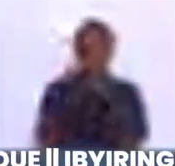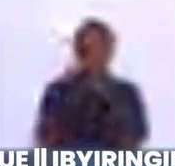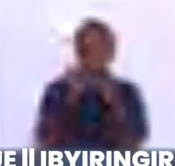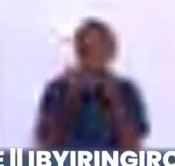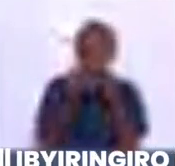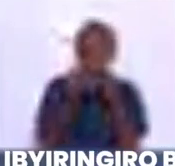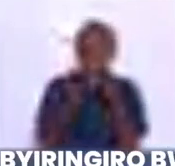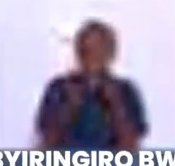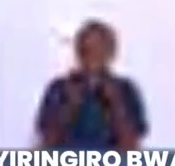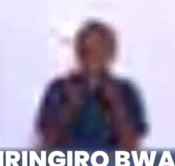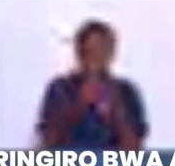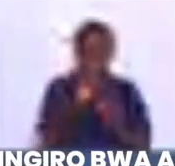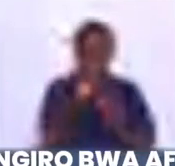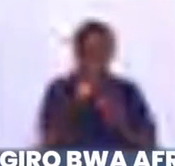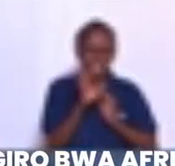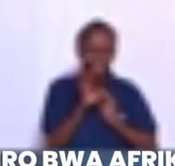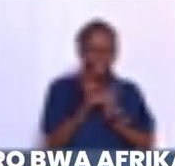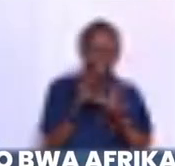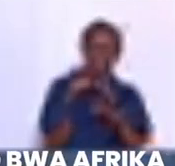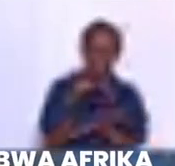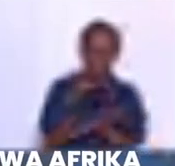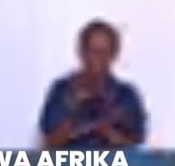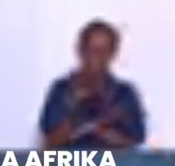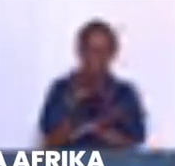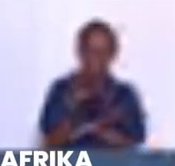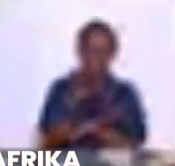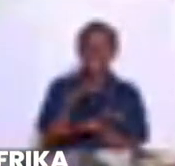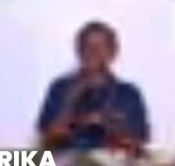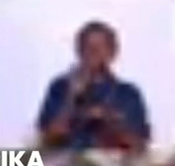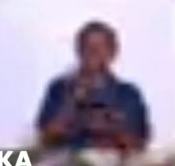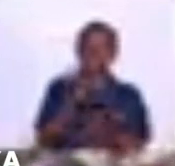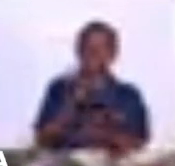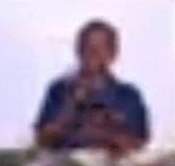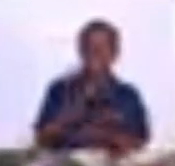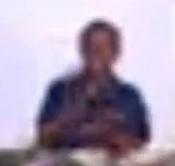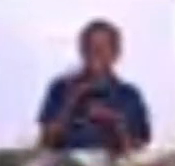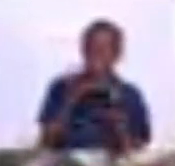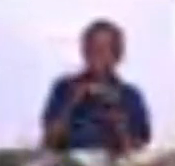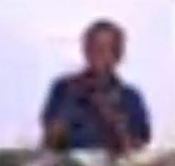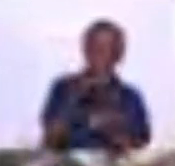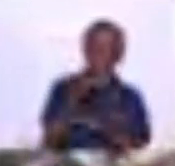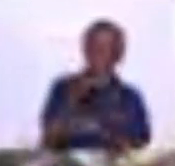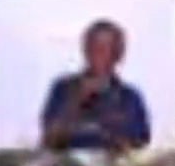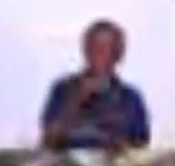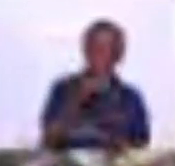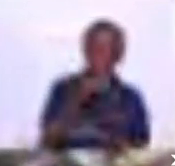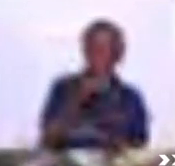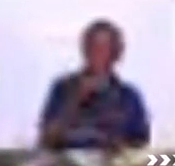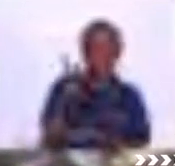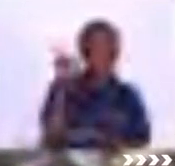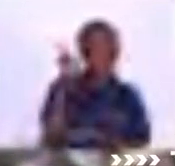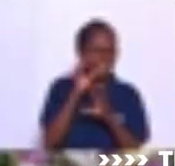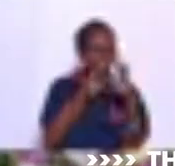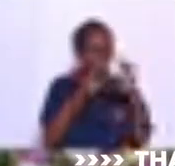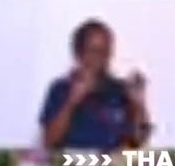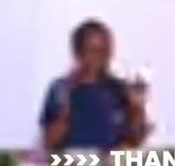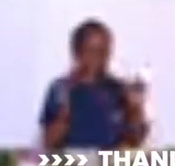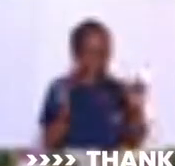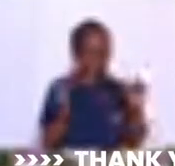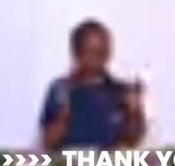frequent expressed complaint women have about men is that men don't listen.